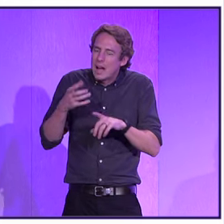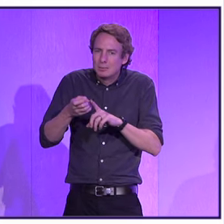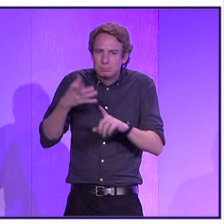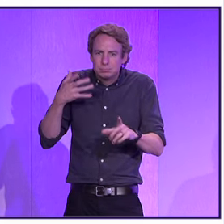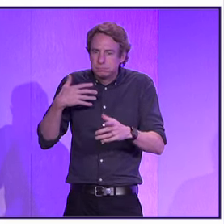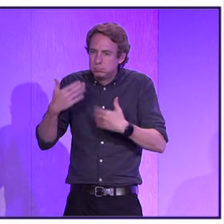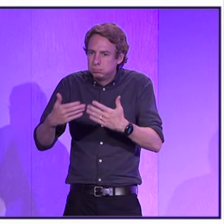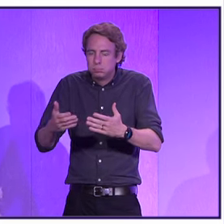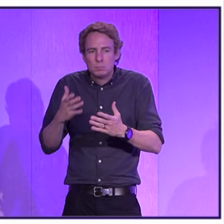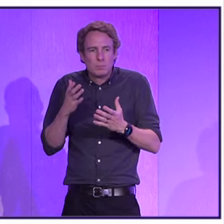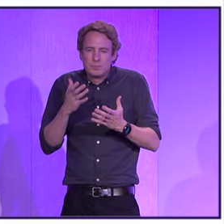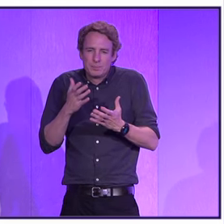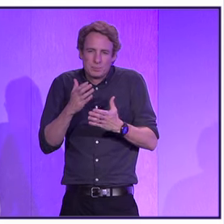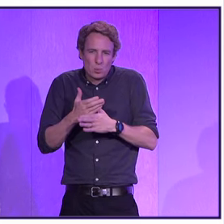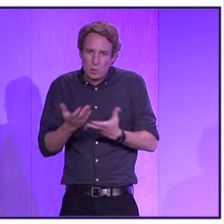now.